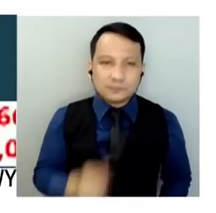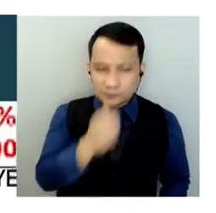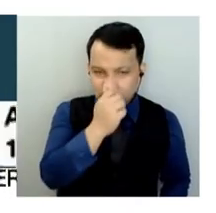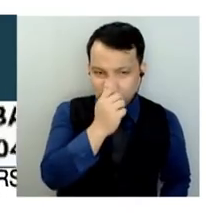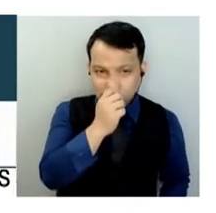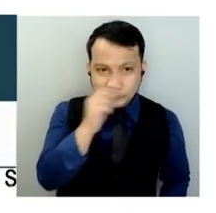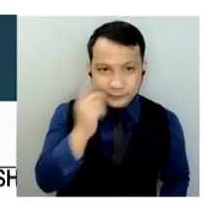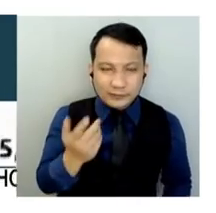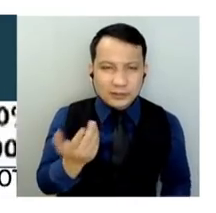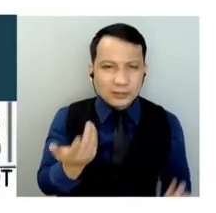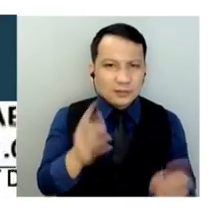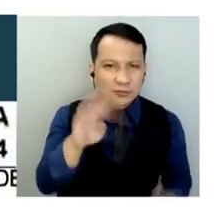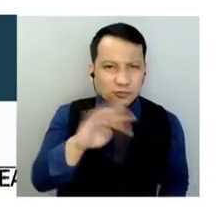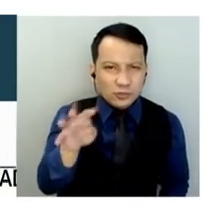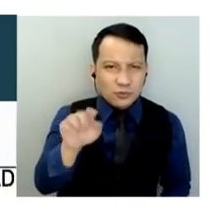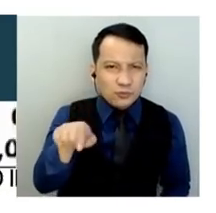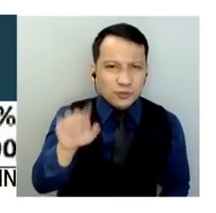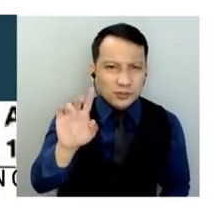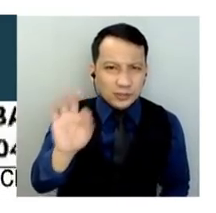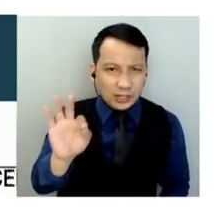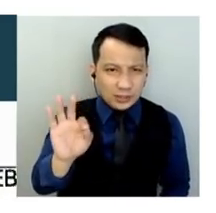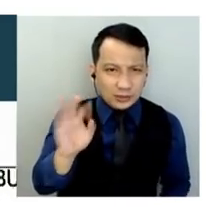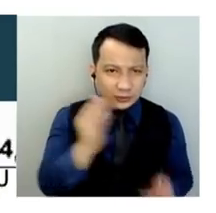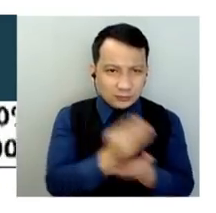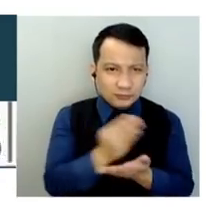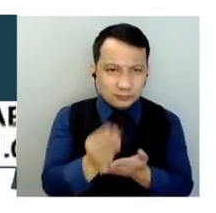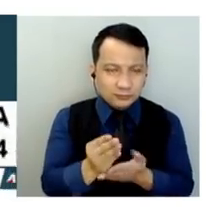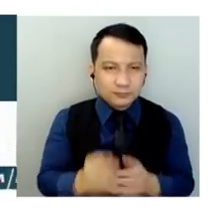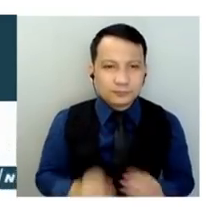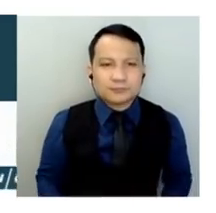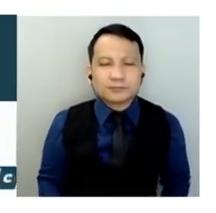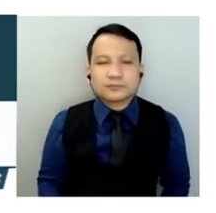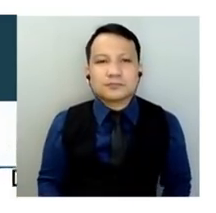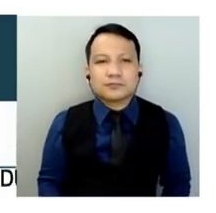They have 44.9 billion. Go ahead. And,